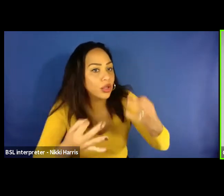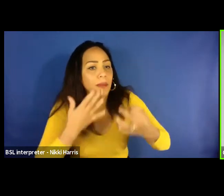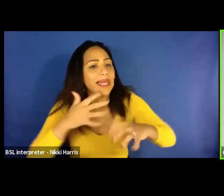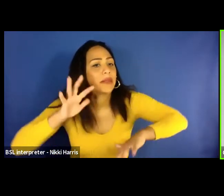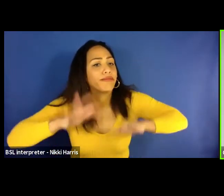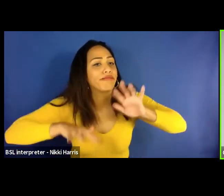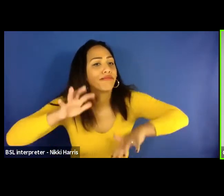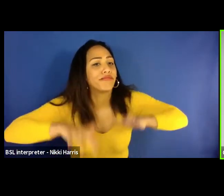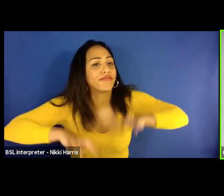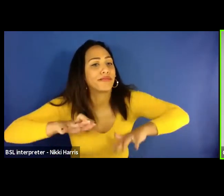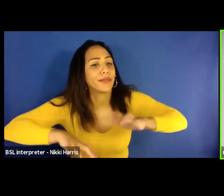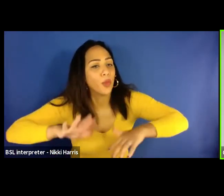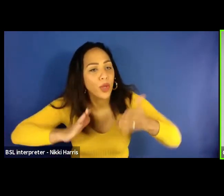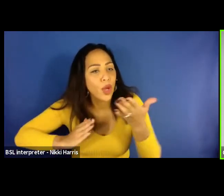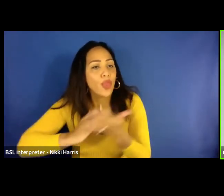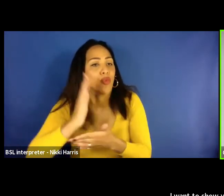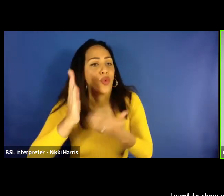So